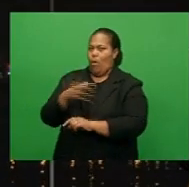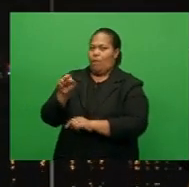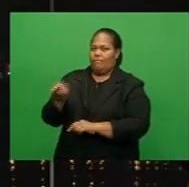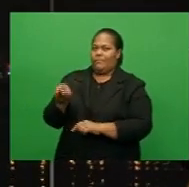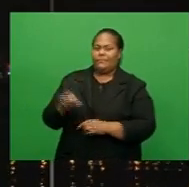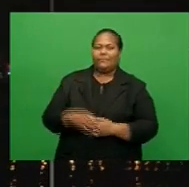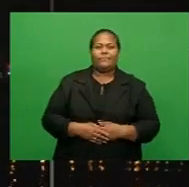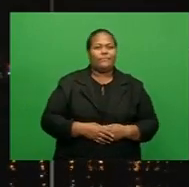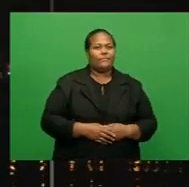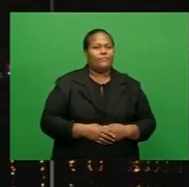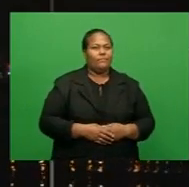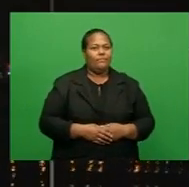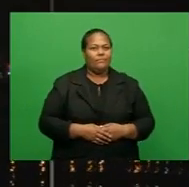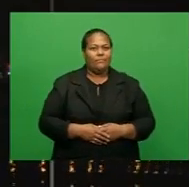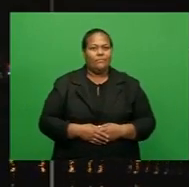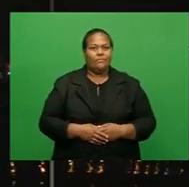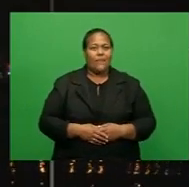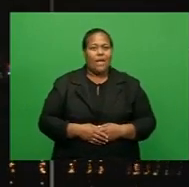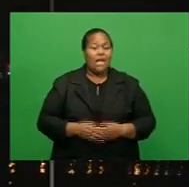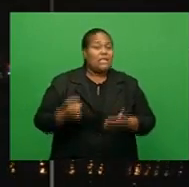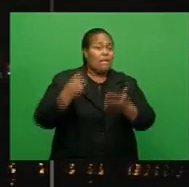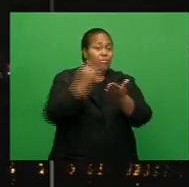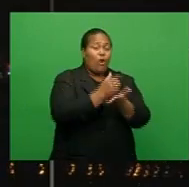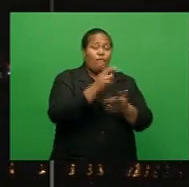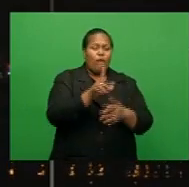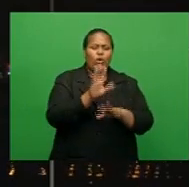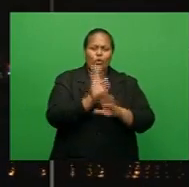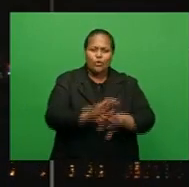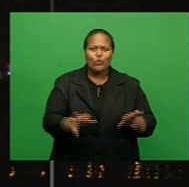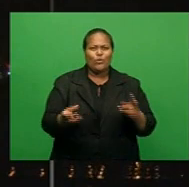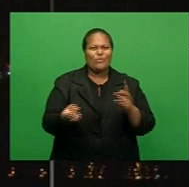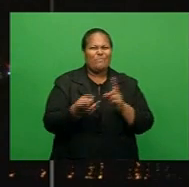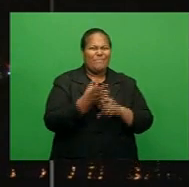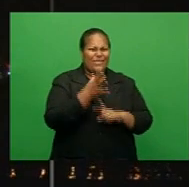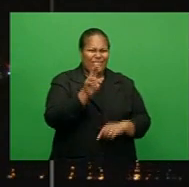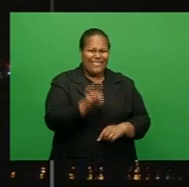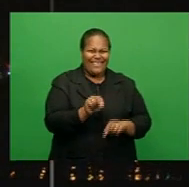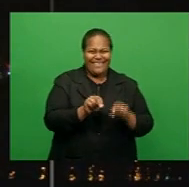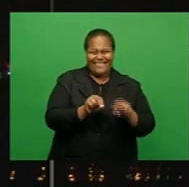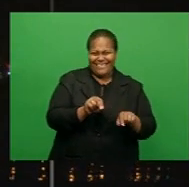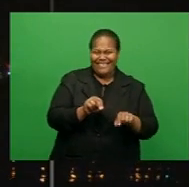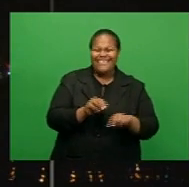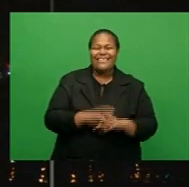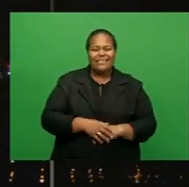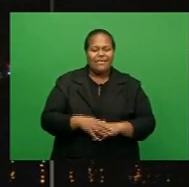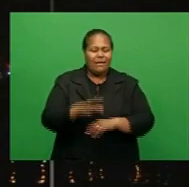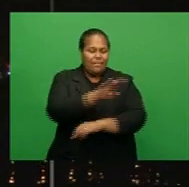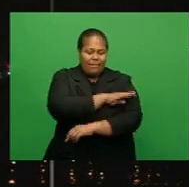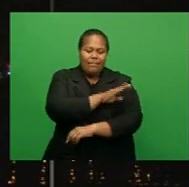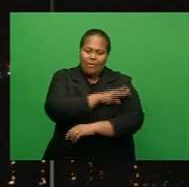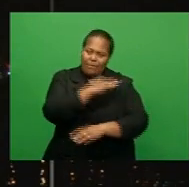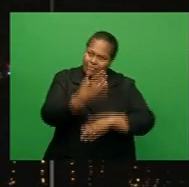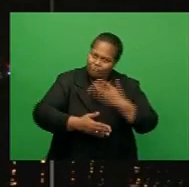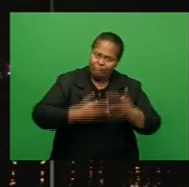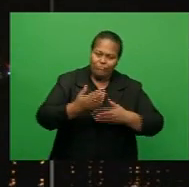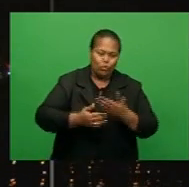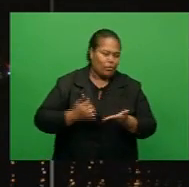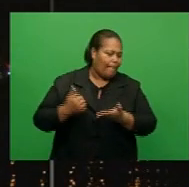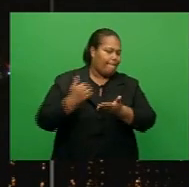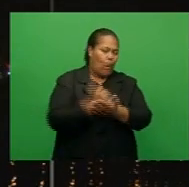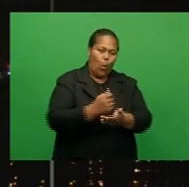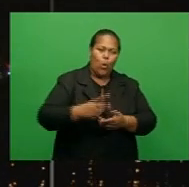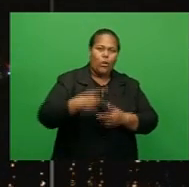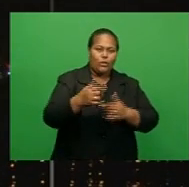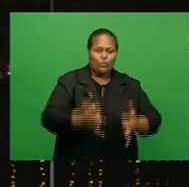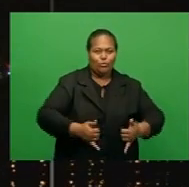The support towards children with special needs is something Prime Minister Vurenge Bainimarama says he will continue to champion. Speaking during the